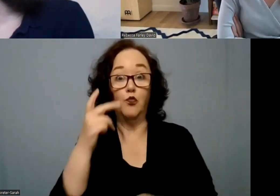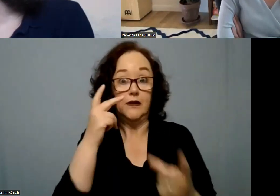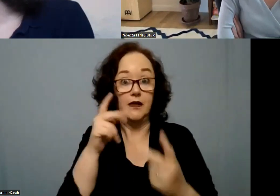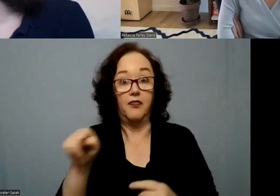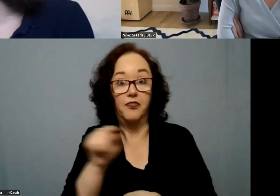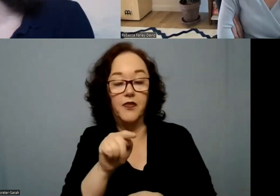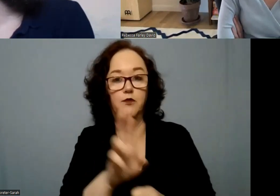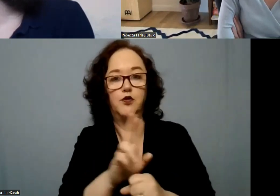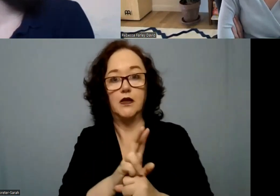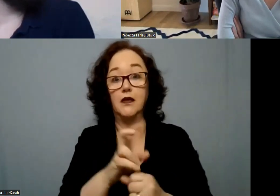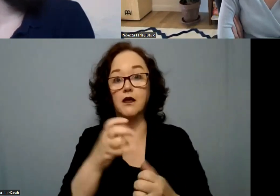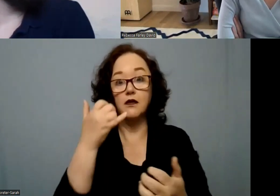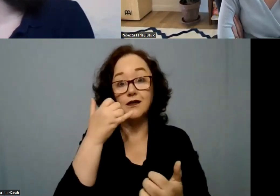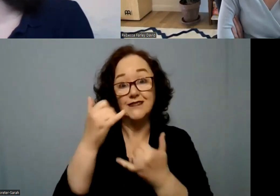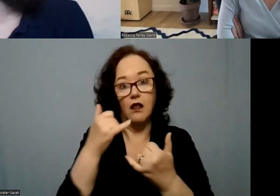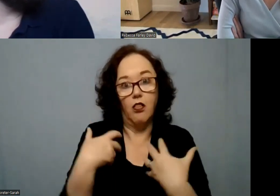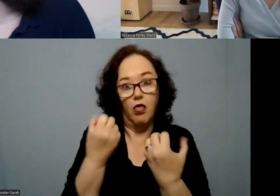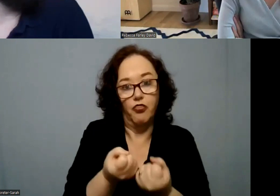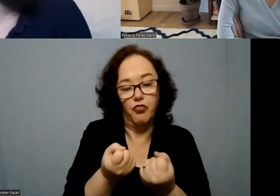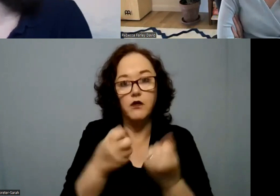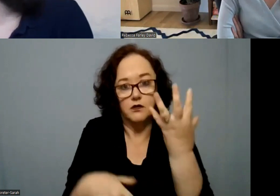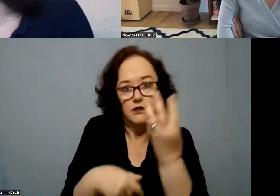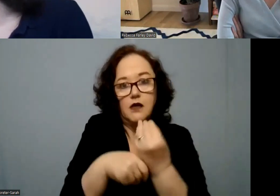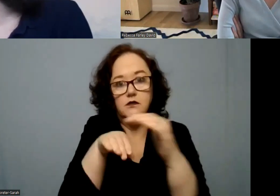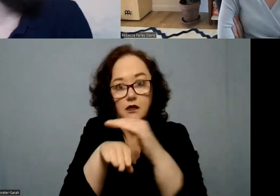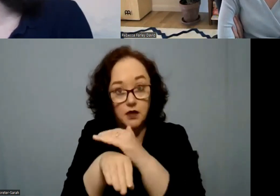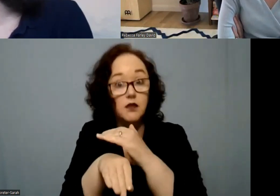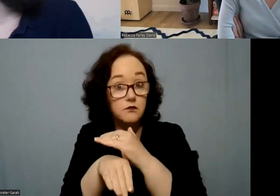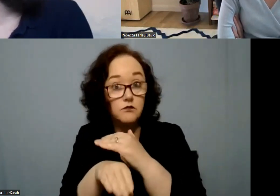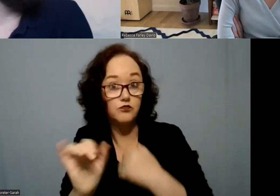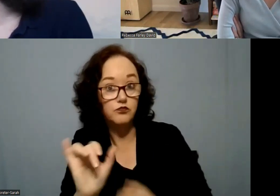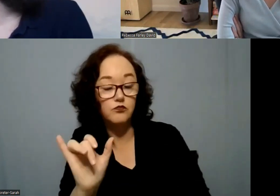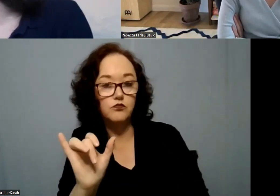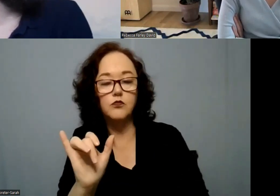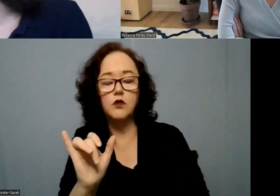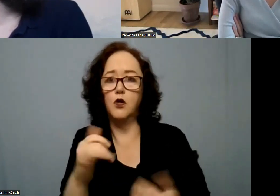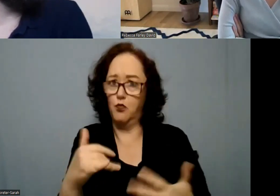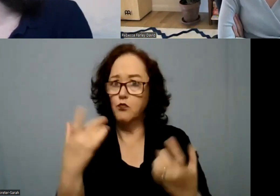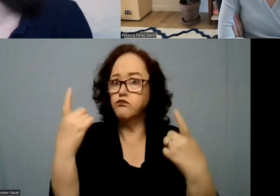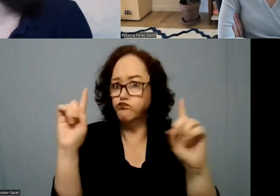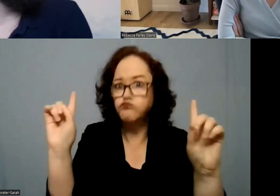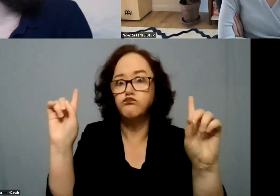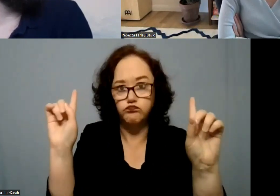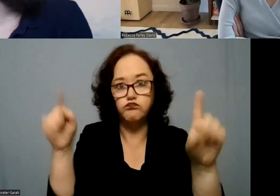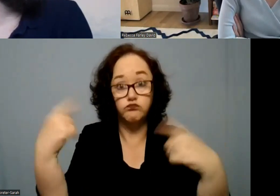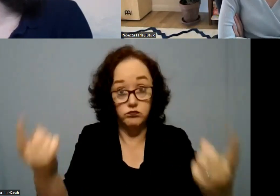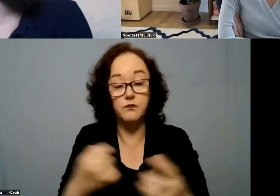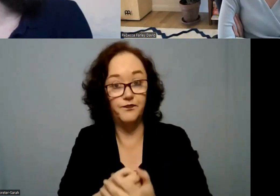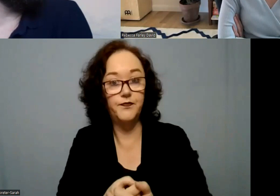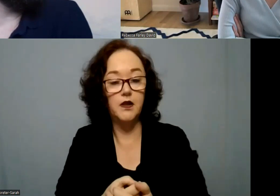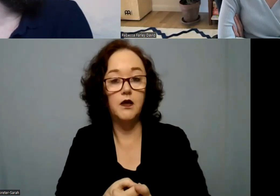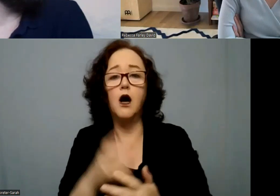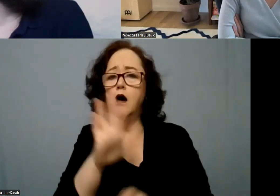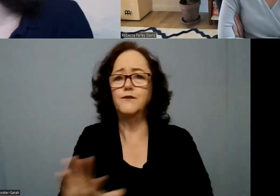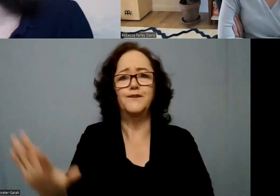telehealth to supplement access as well, and that has been quite successful. And across the